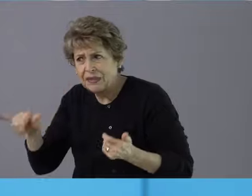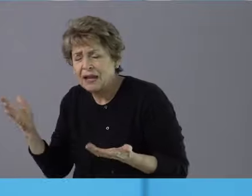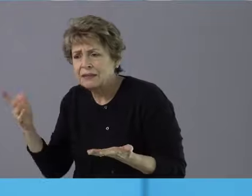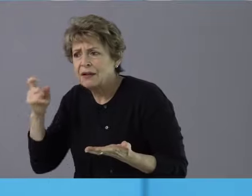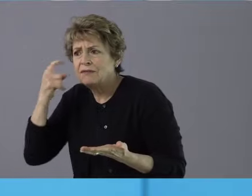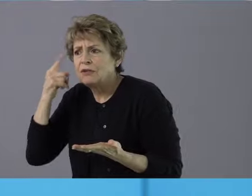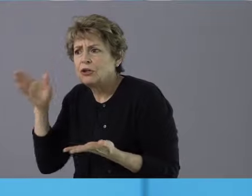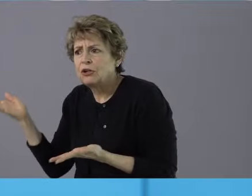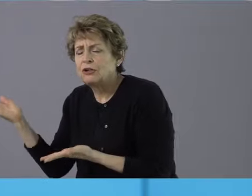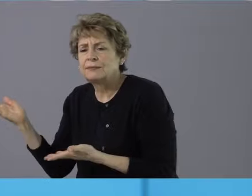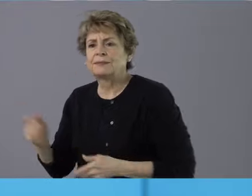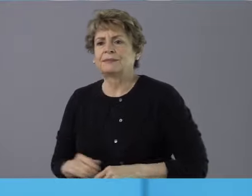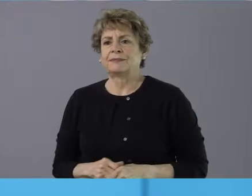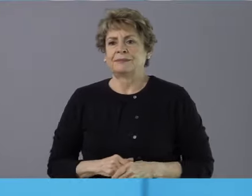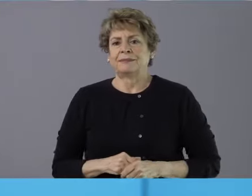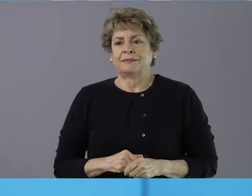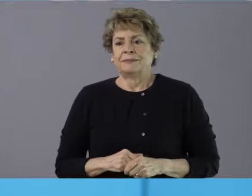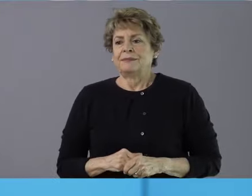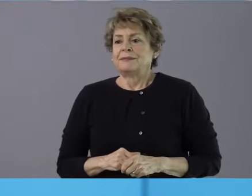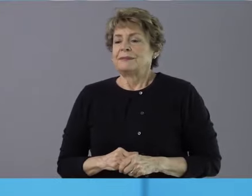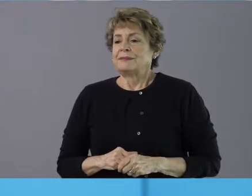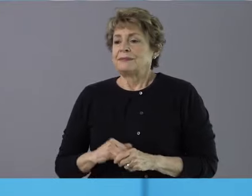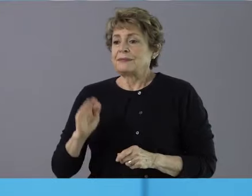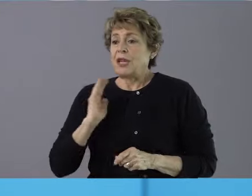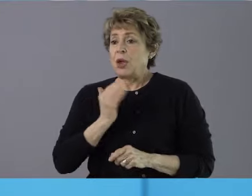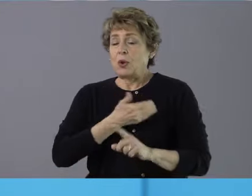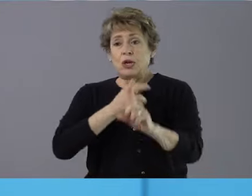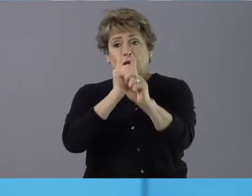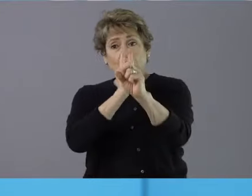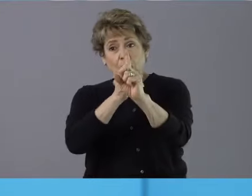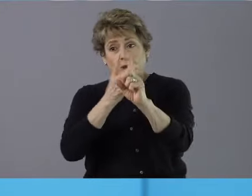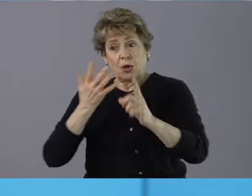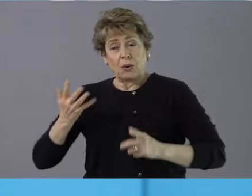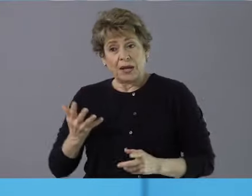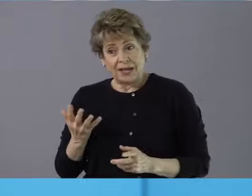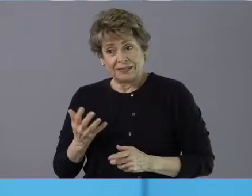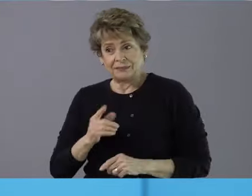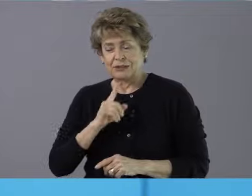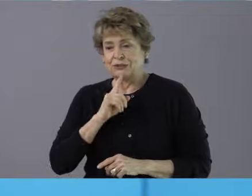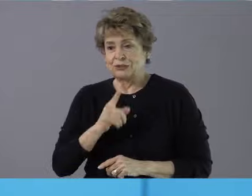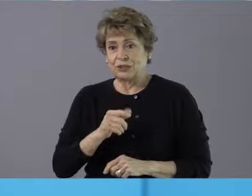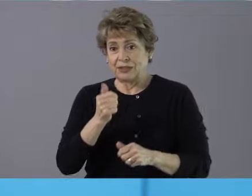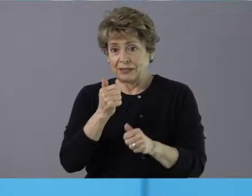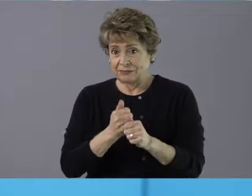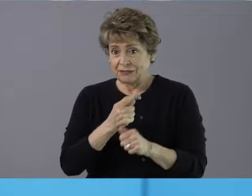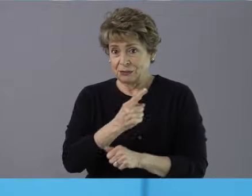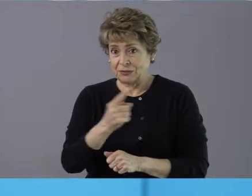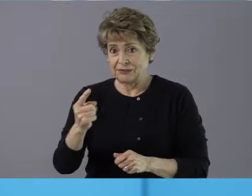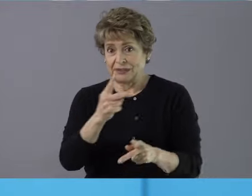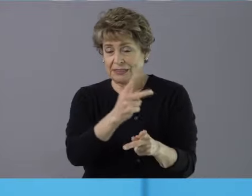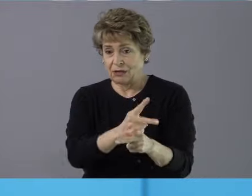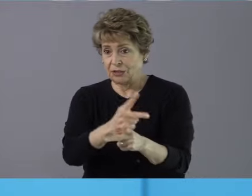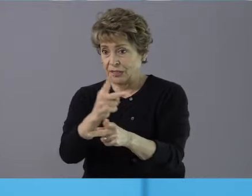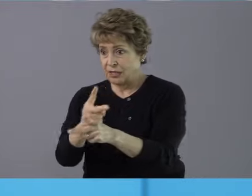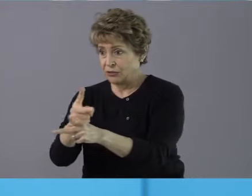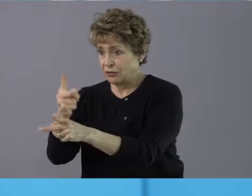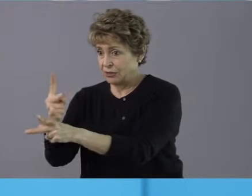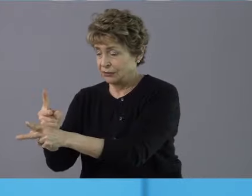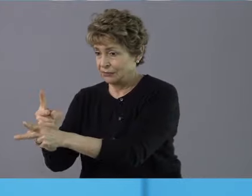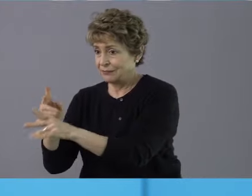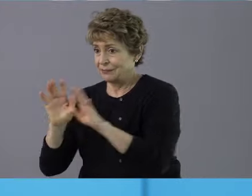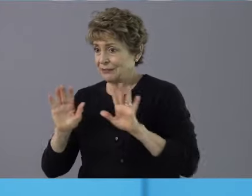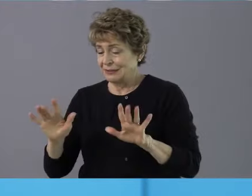the cracks. What we don't want to do is incent someone who would otherwise go back to work to not go back